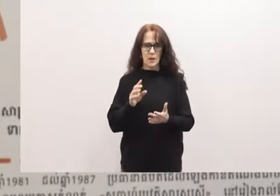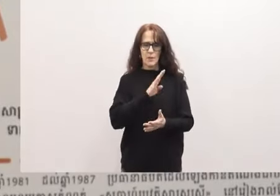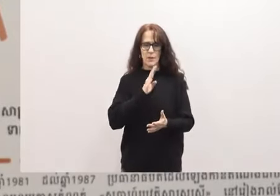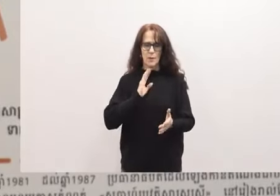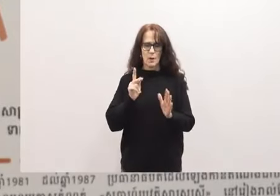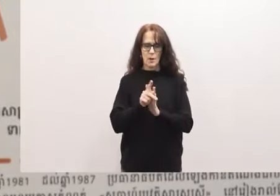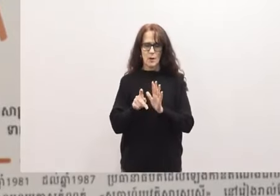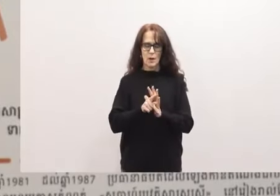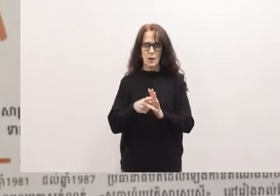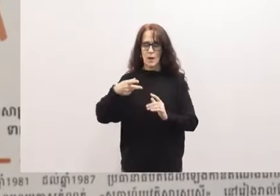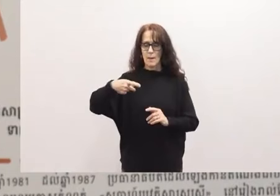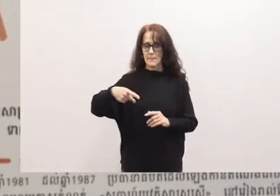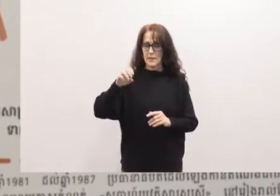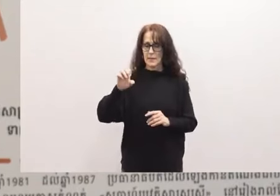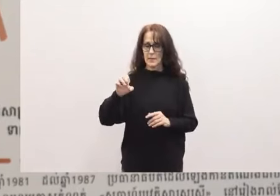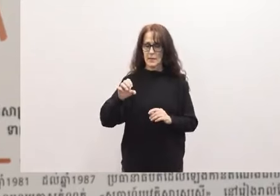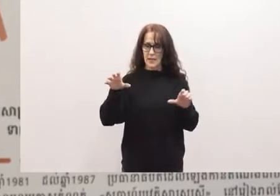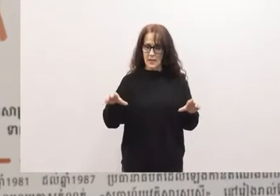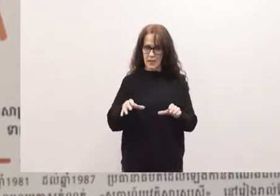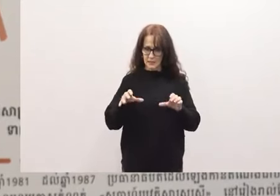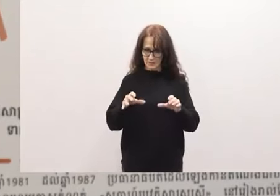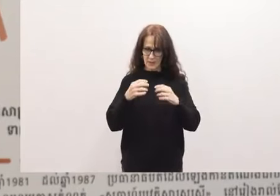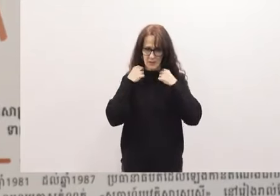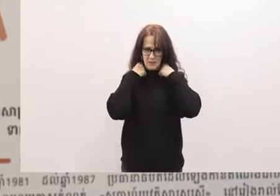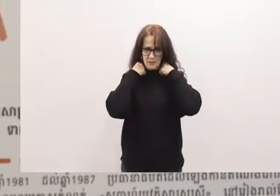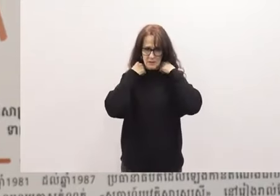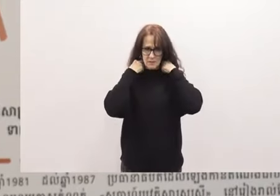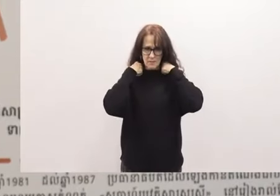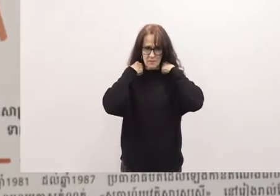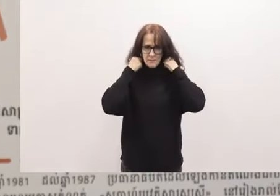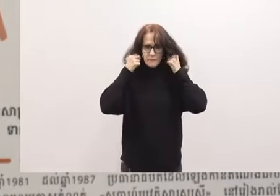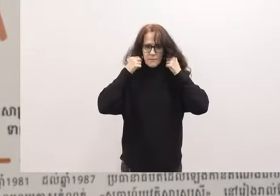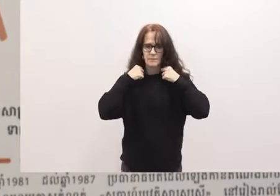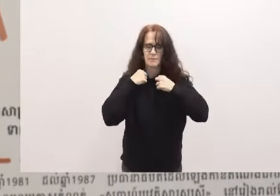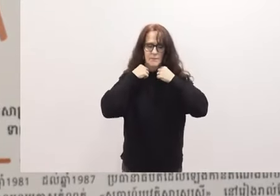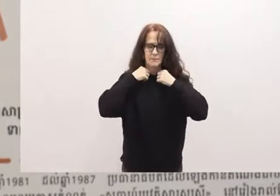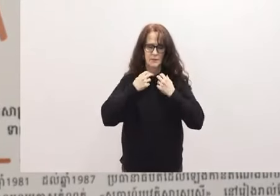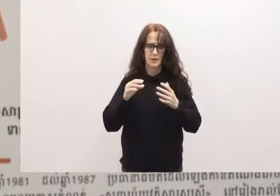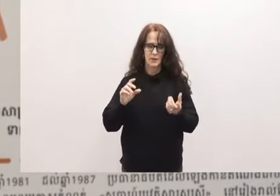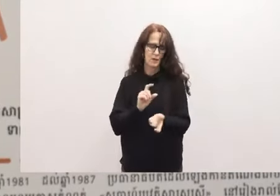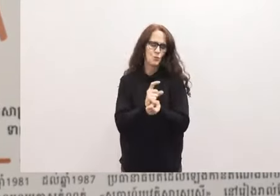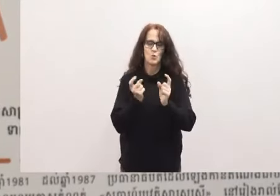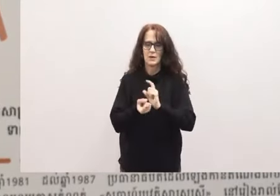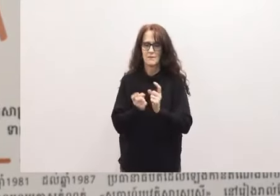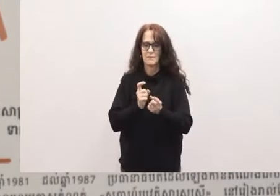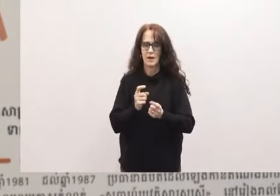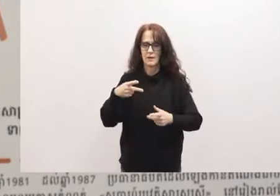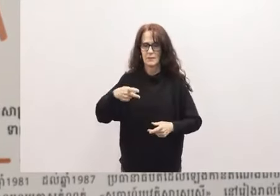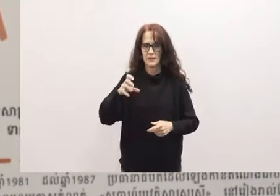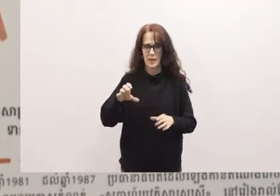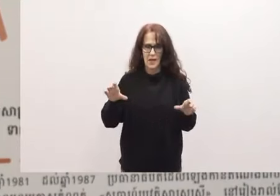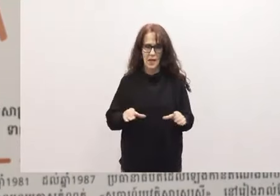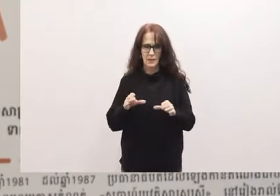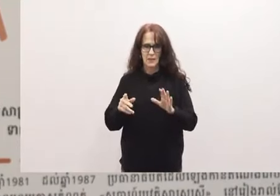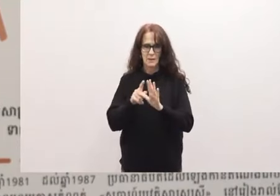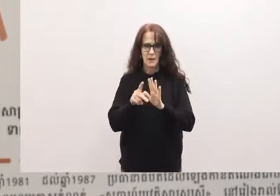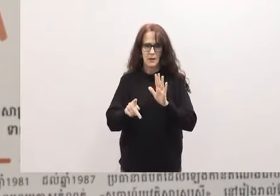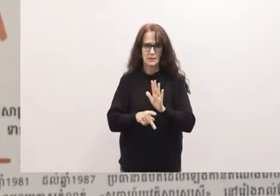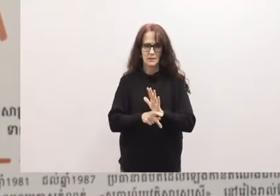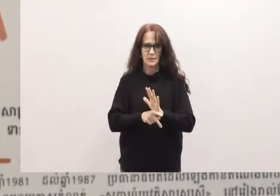on physical education and activity. The revised physical education and activity policy